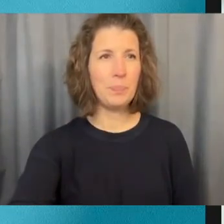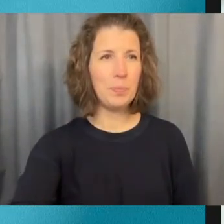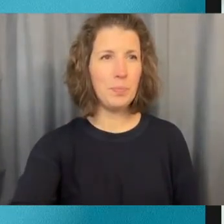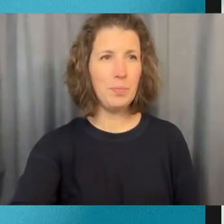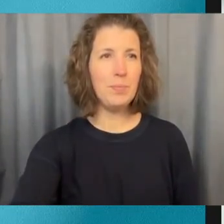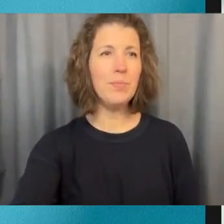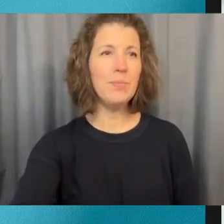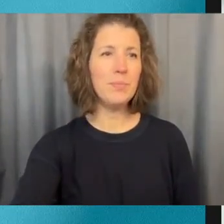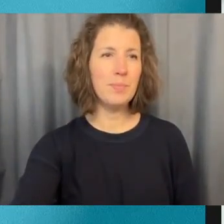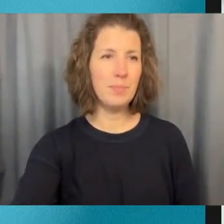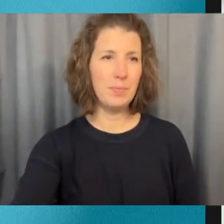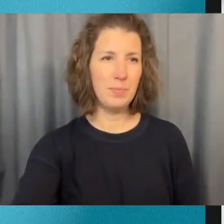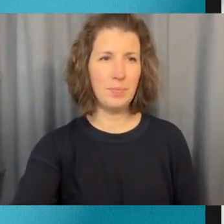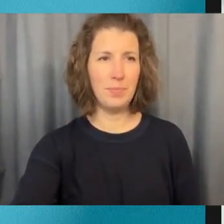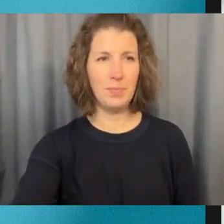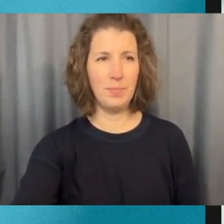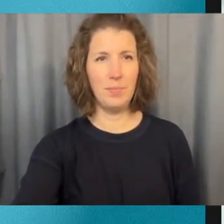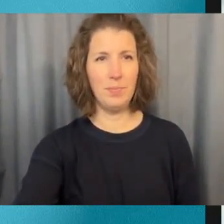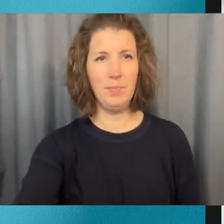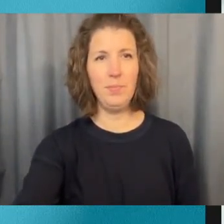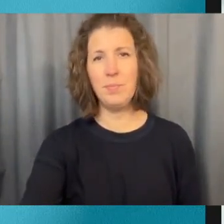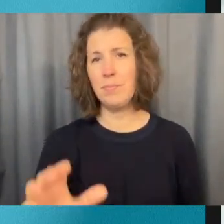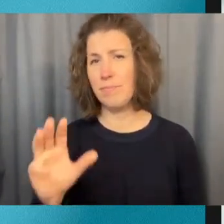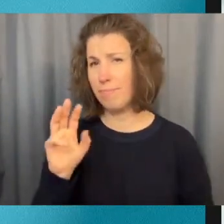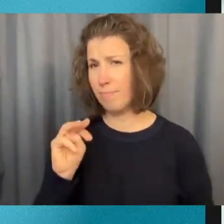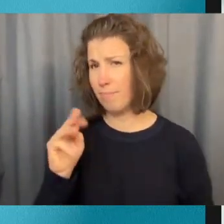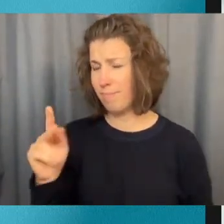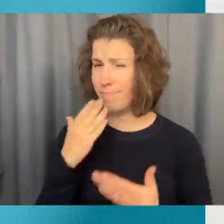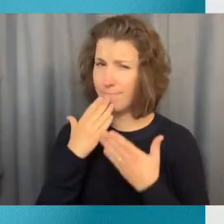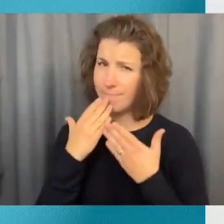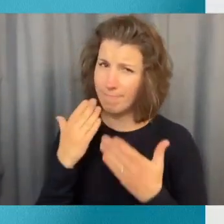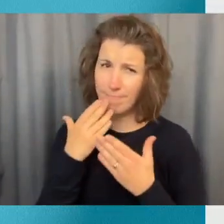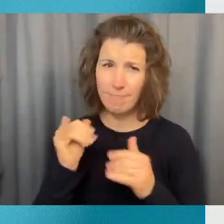Thank you, MK. That was just fantastic. And